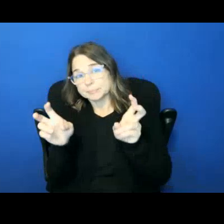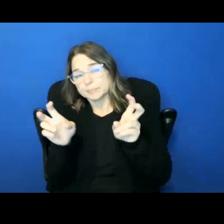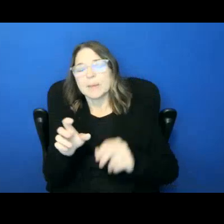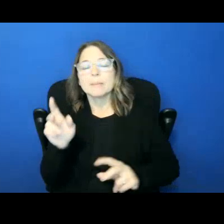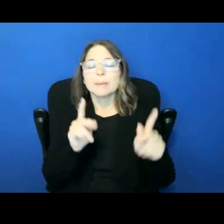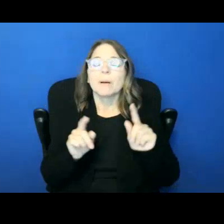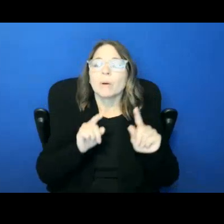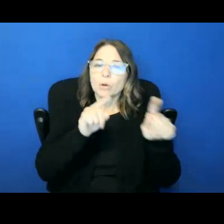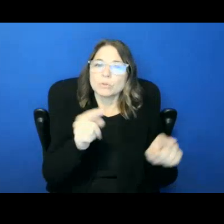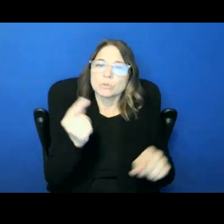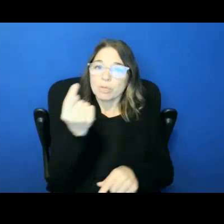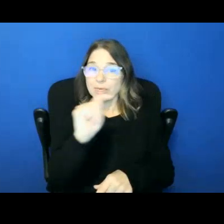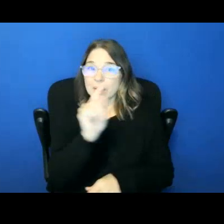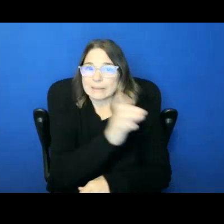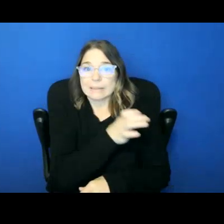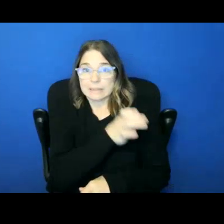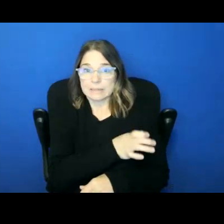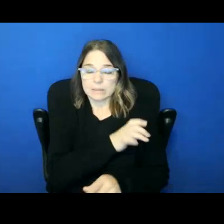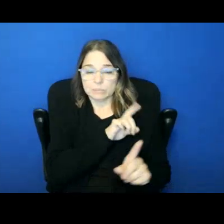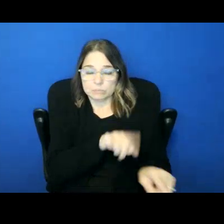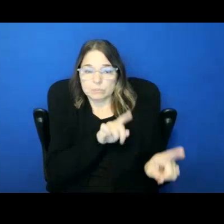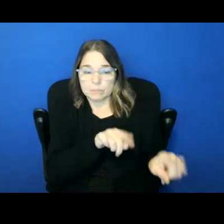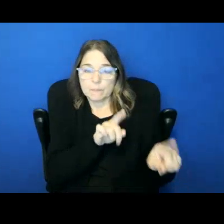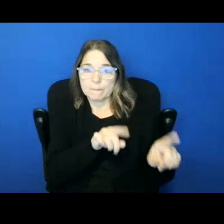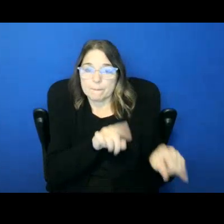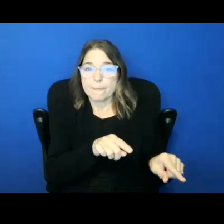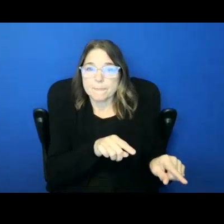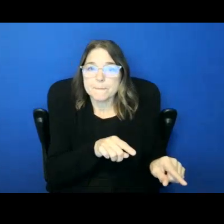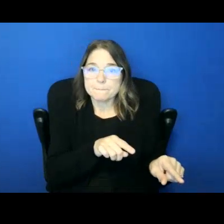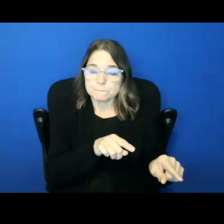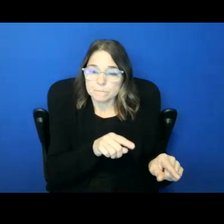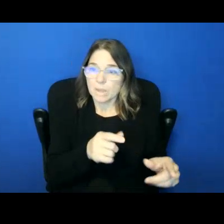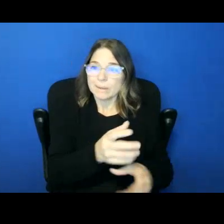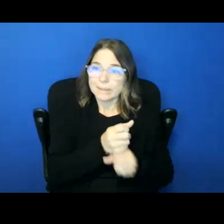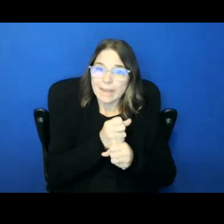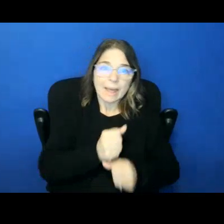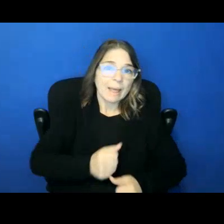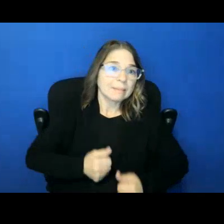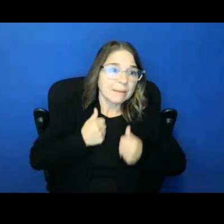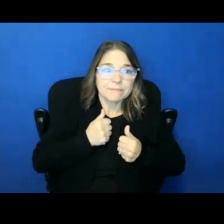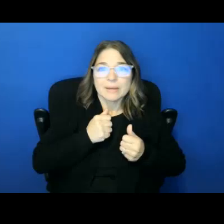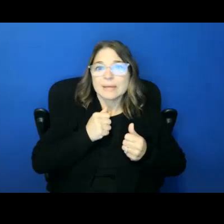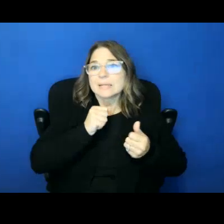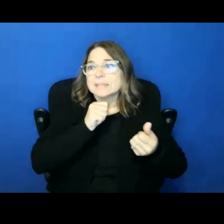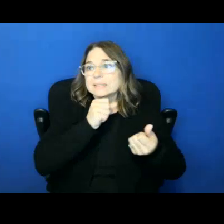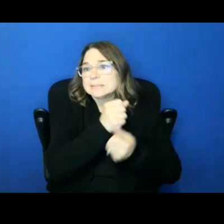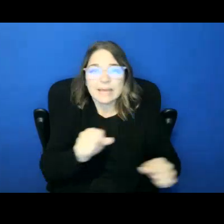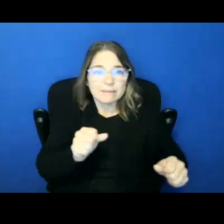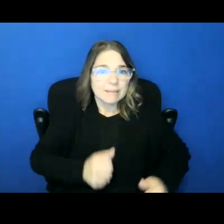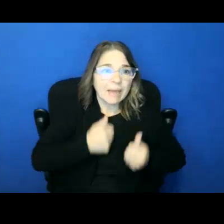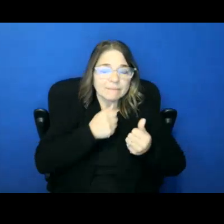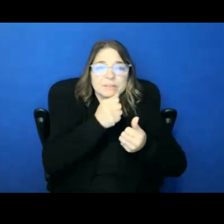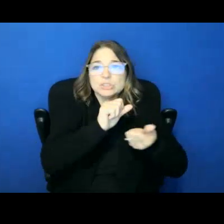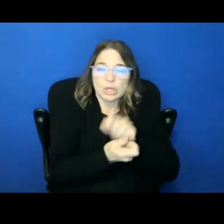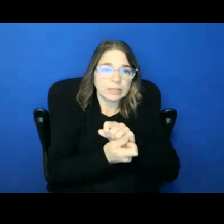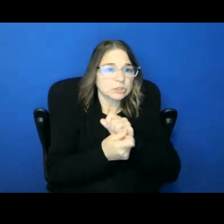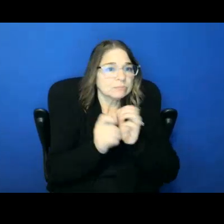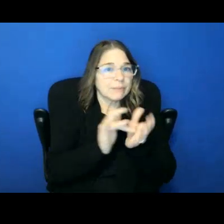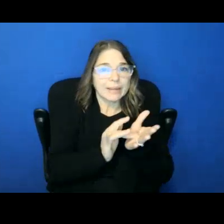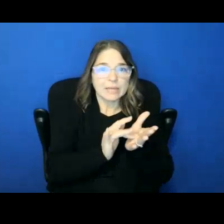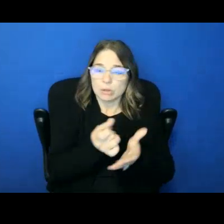people would start going to the clinic and receiving life-saving, life-changing medications. So methadone at